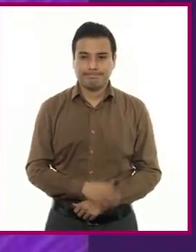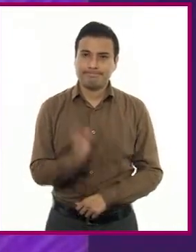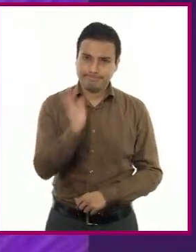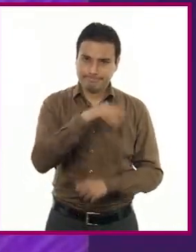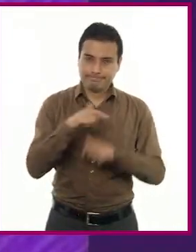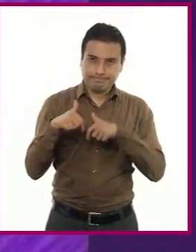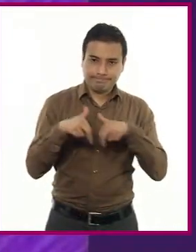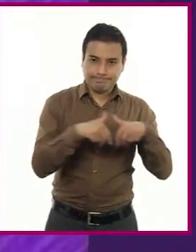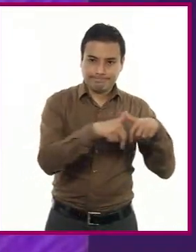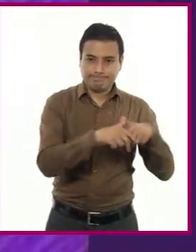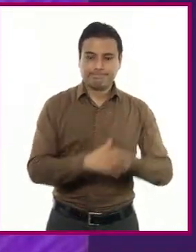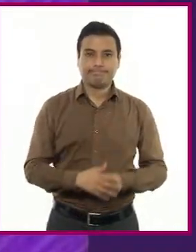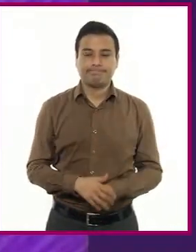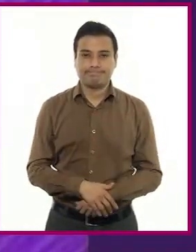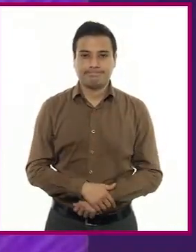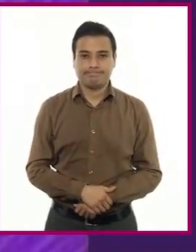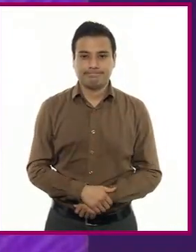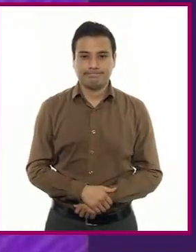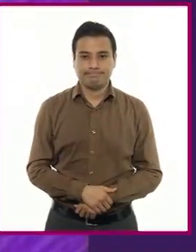go.